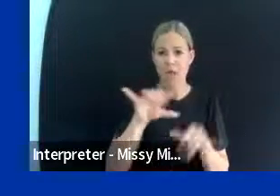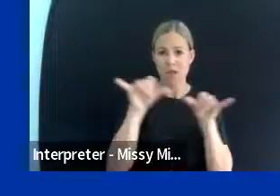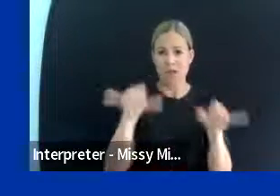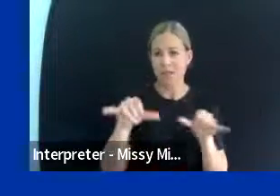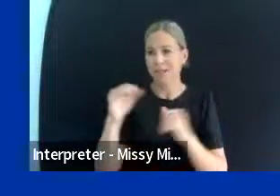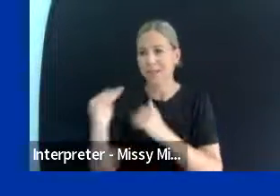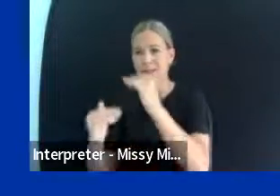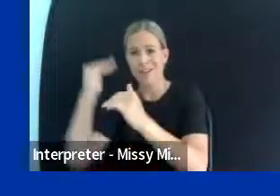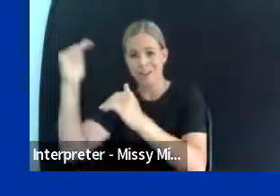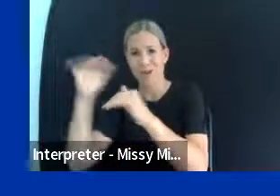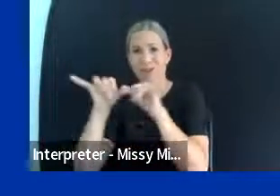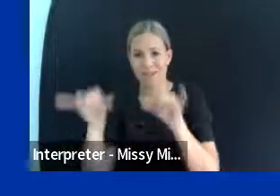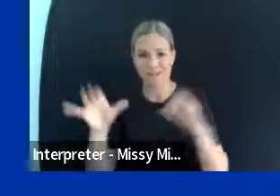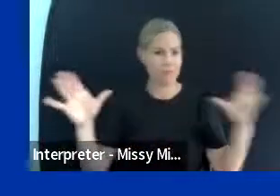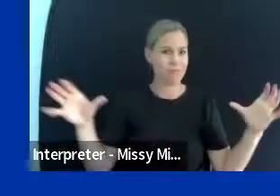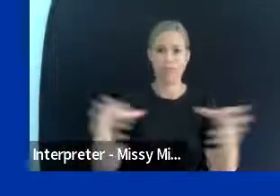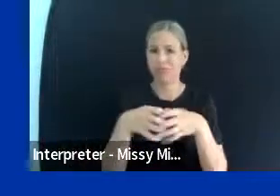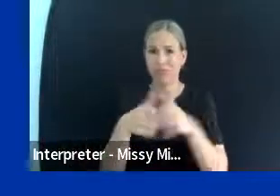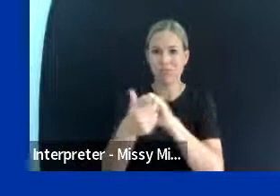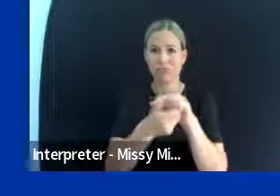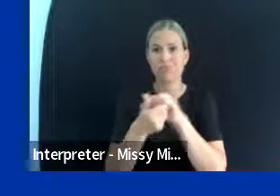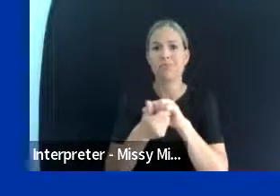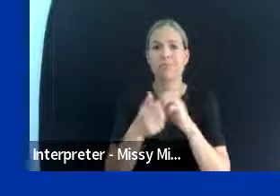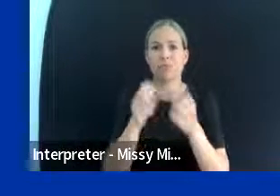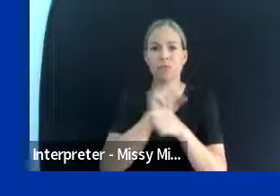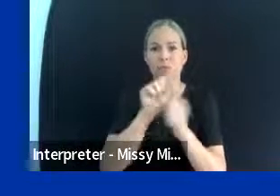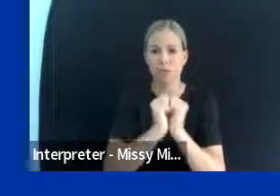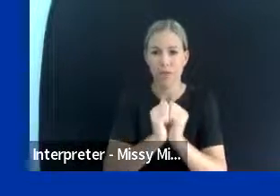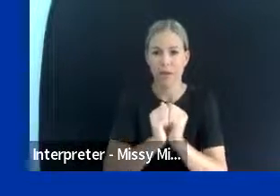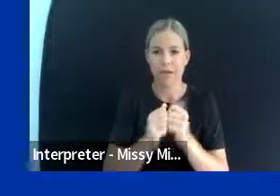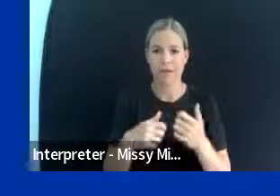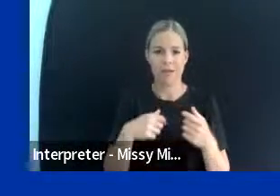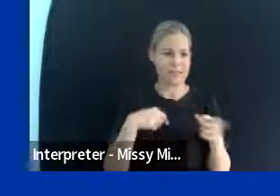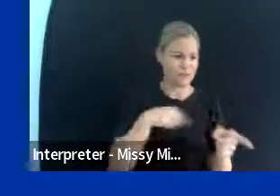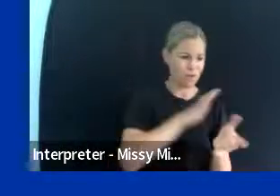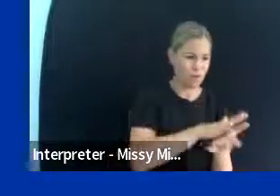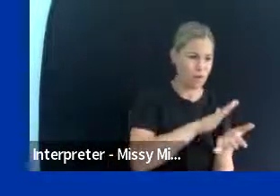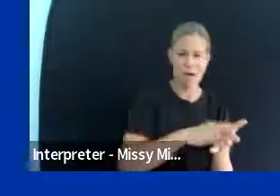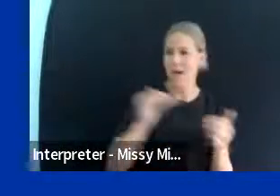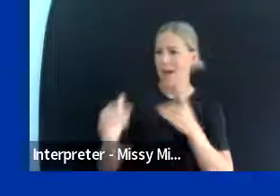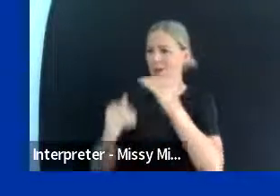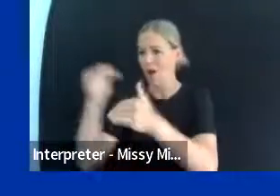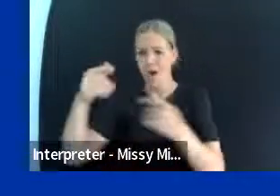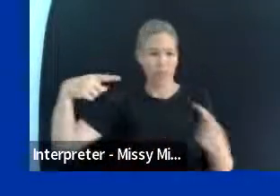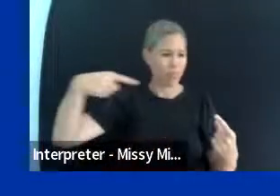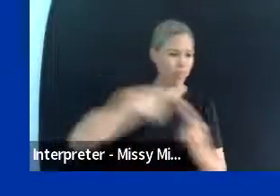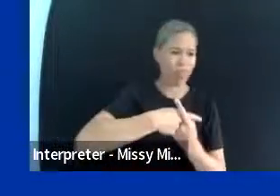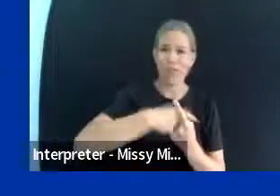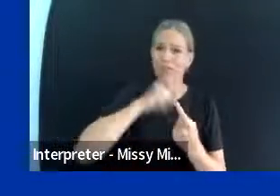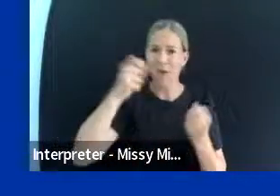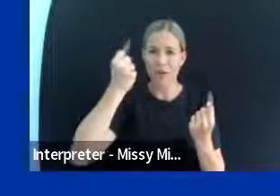we talk a lot about this world of transition, but if the school folks and the adult service folks don't understand each other and work well